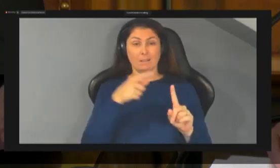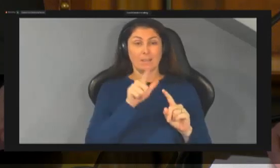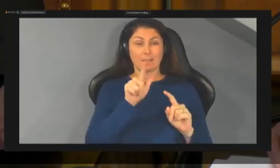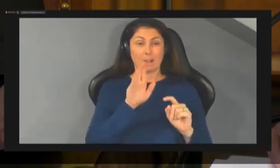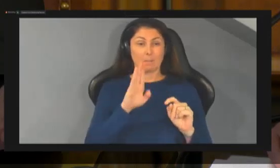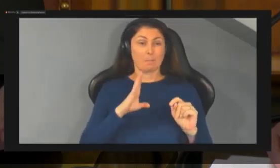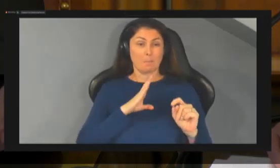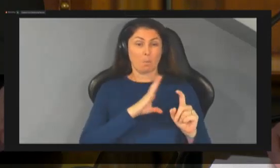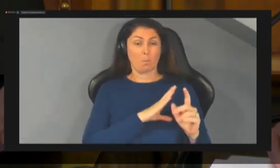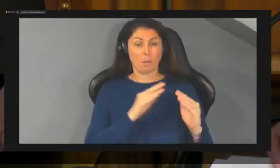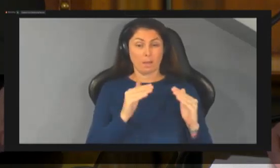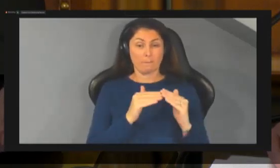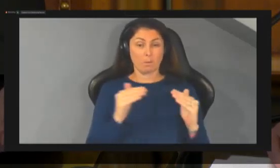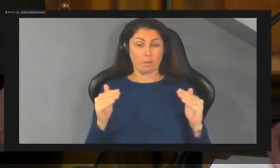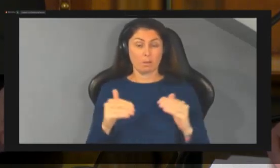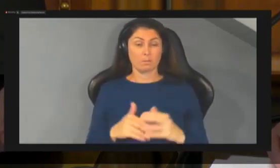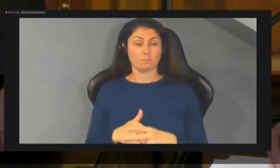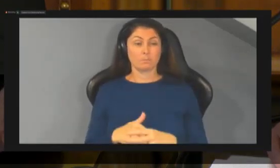level.